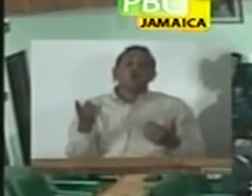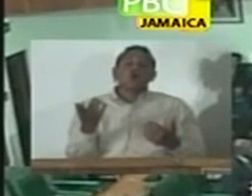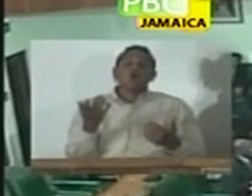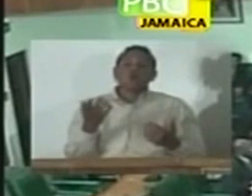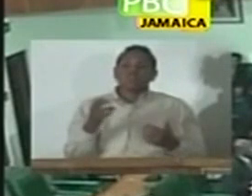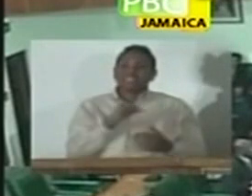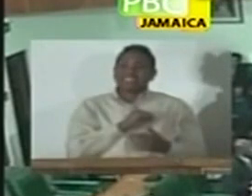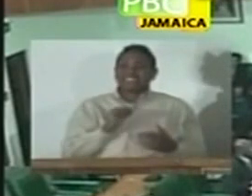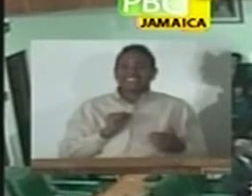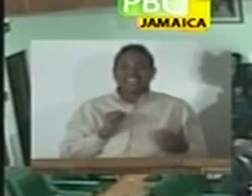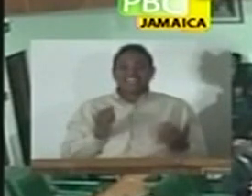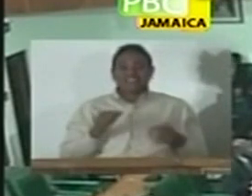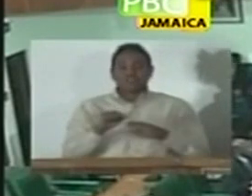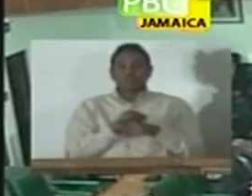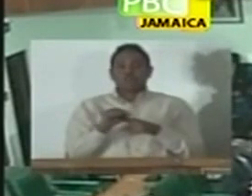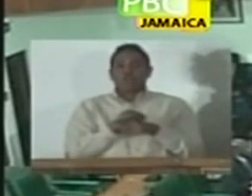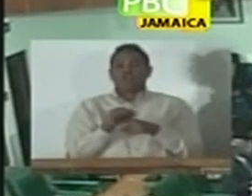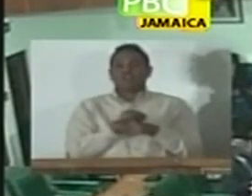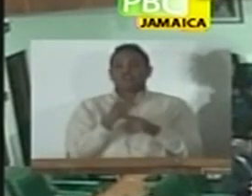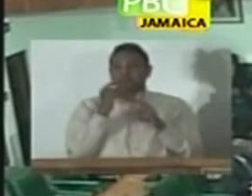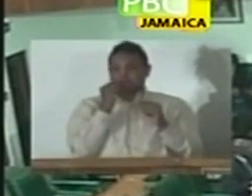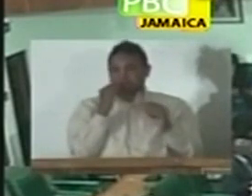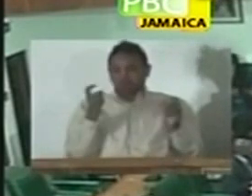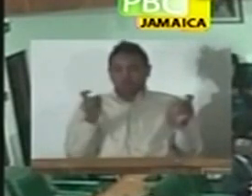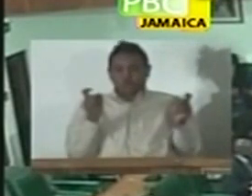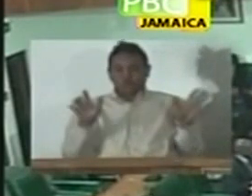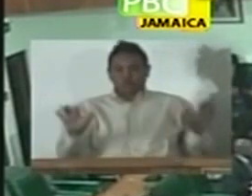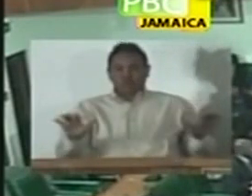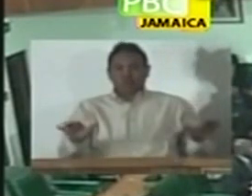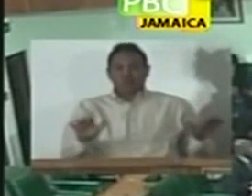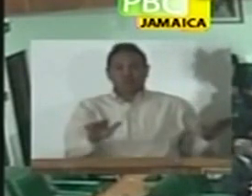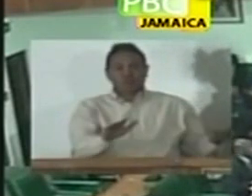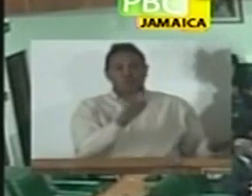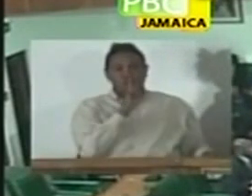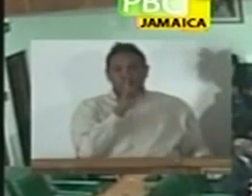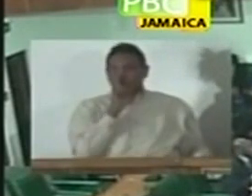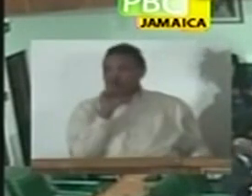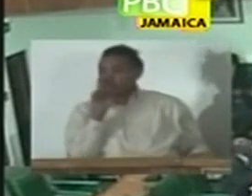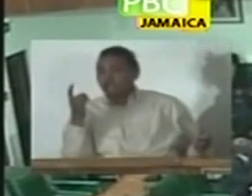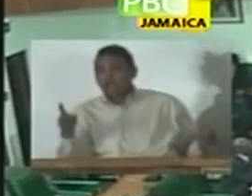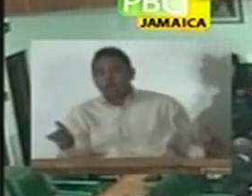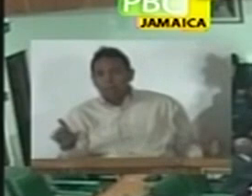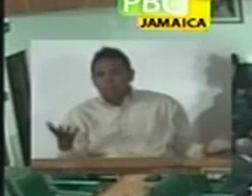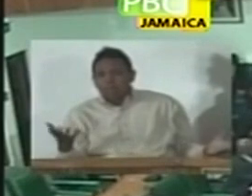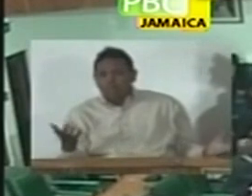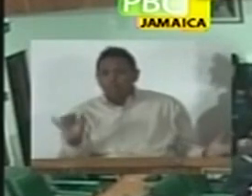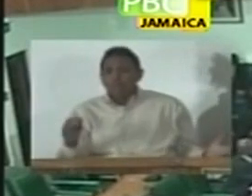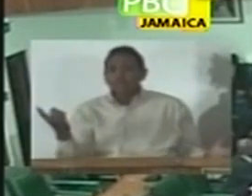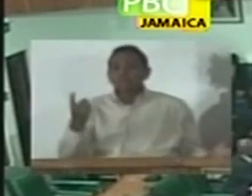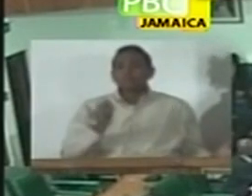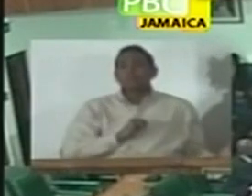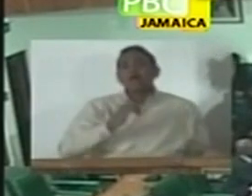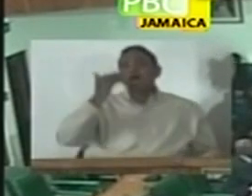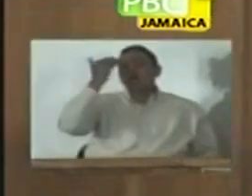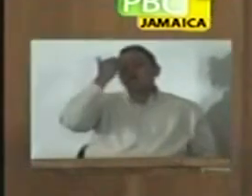And that is something that I know that